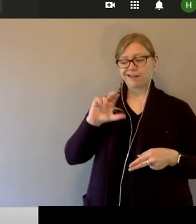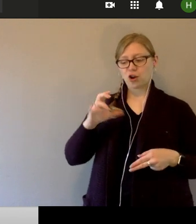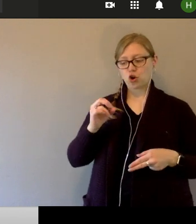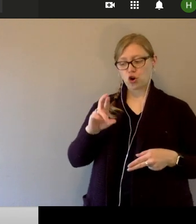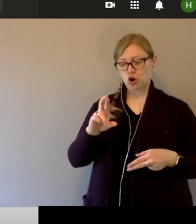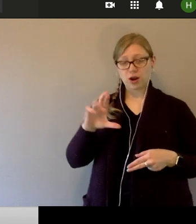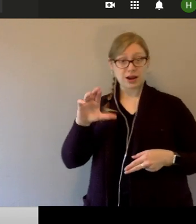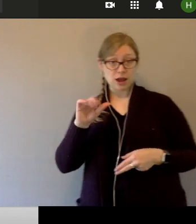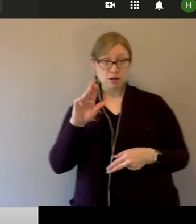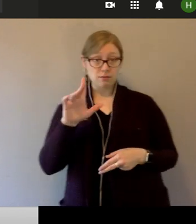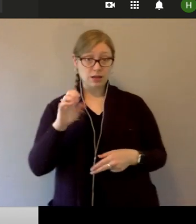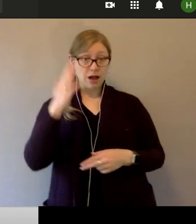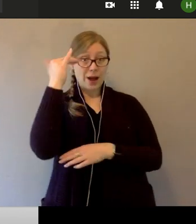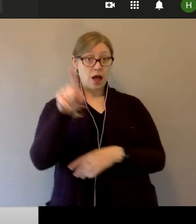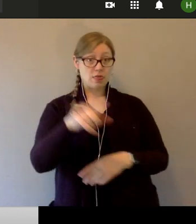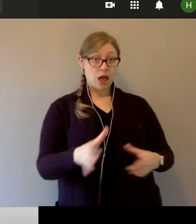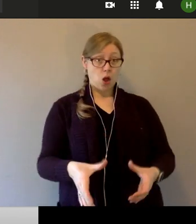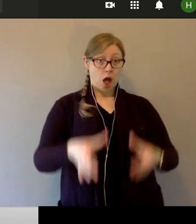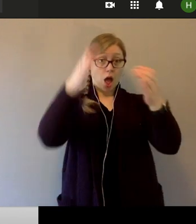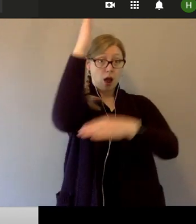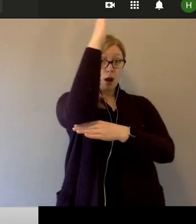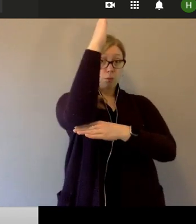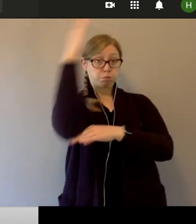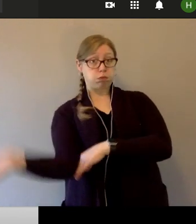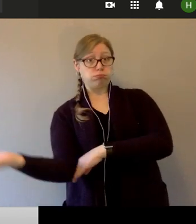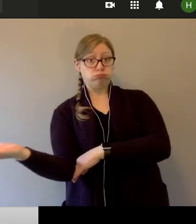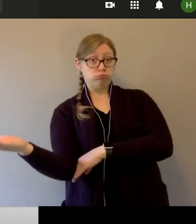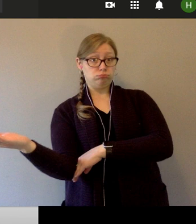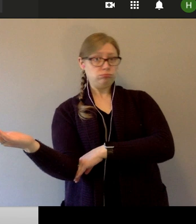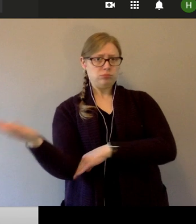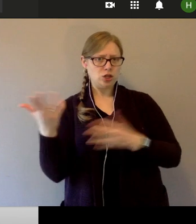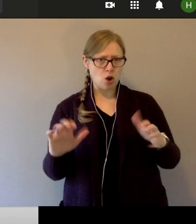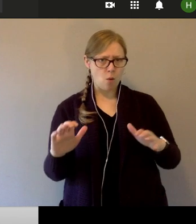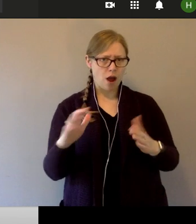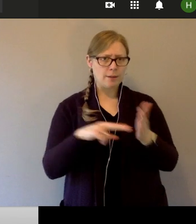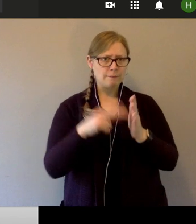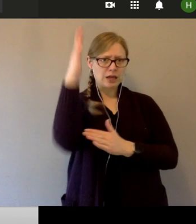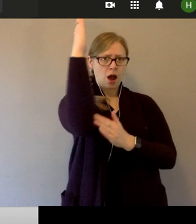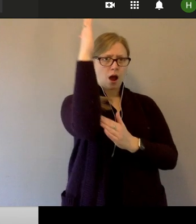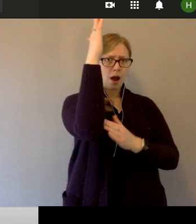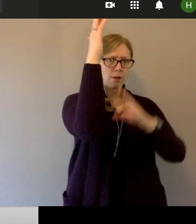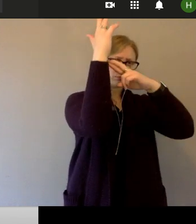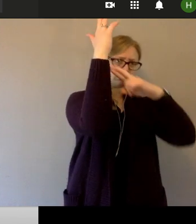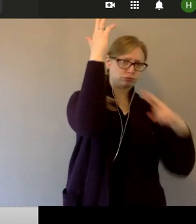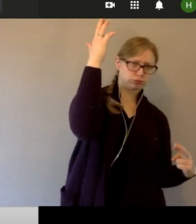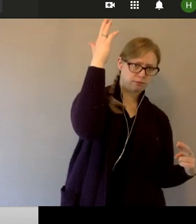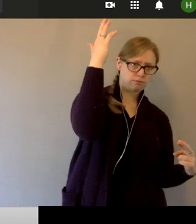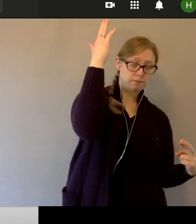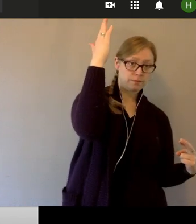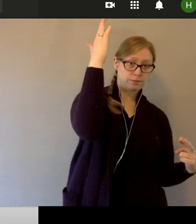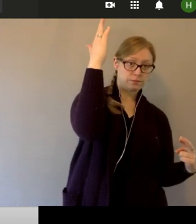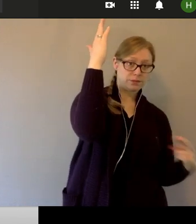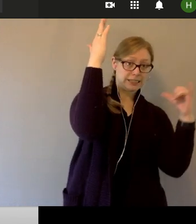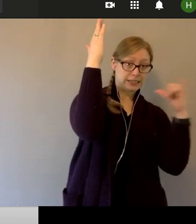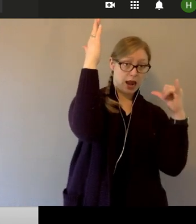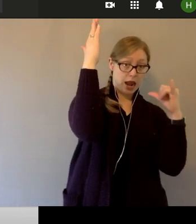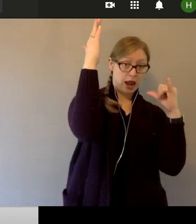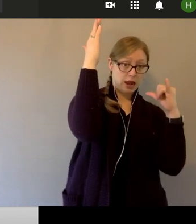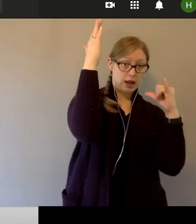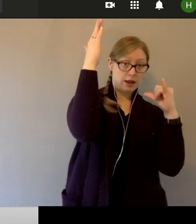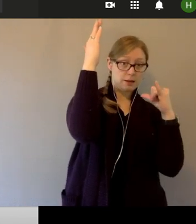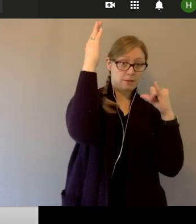don't tip over and start to lean. And they tell you the angle that it forms with the ground is 70 degrees. So this is the